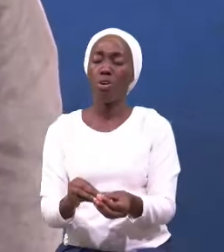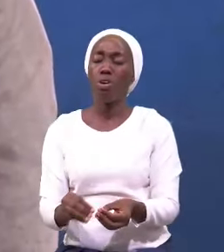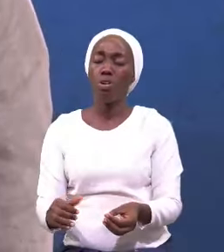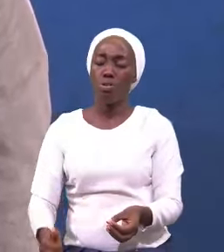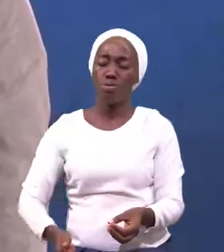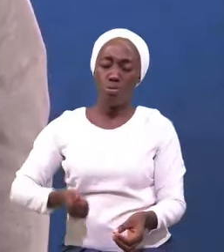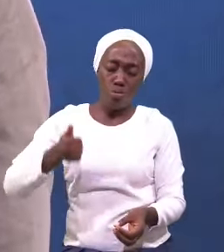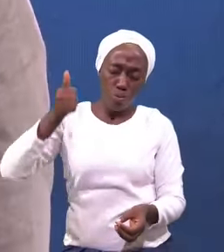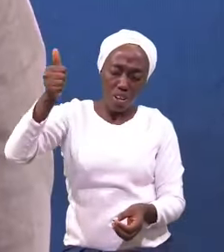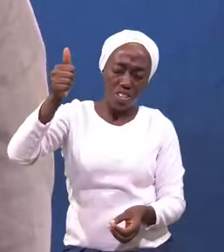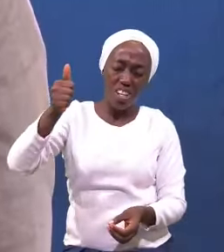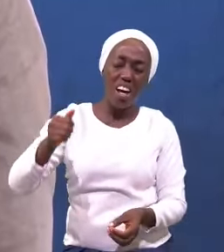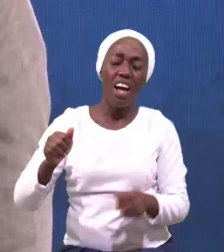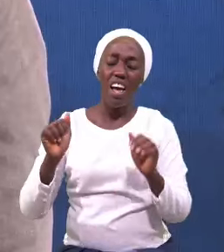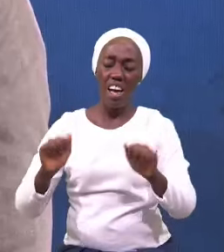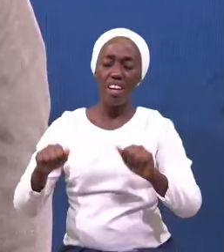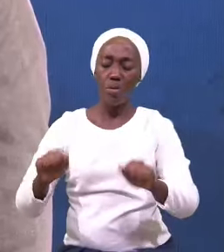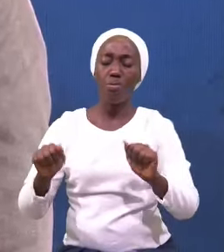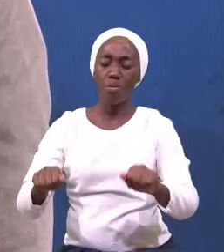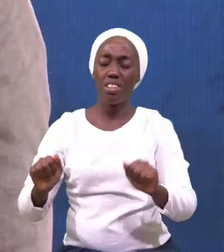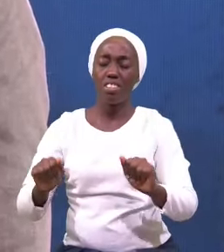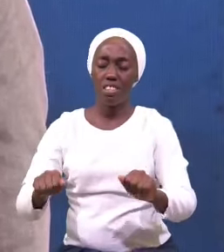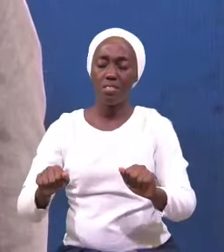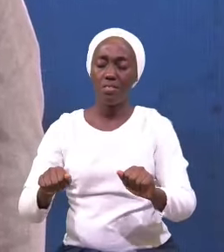Supernatural enablement.